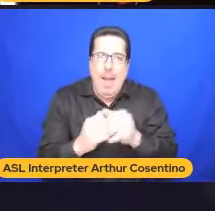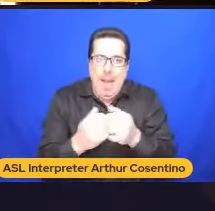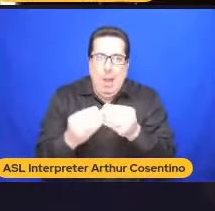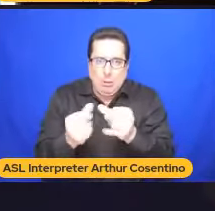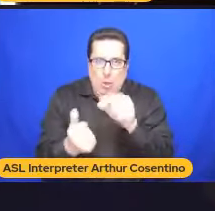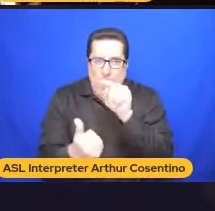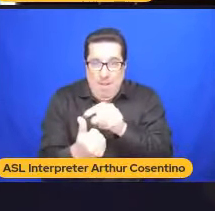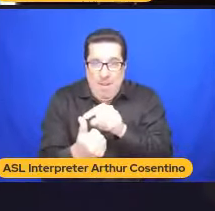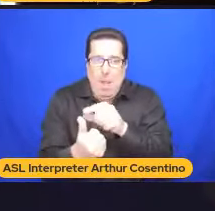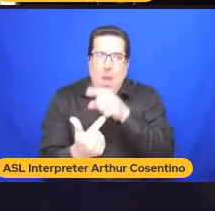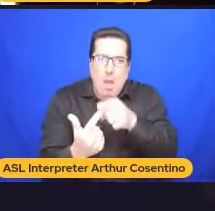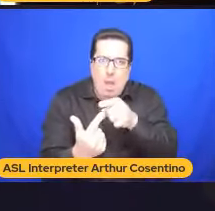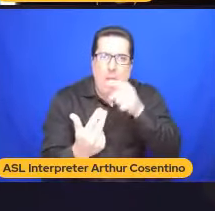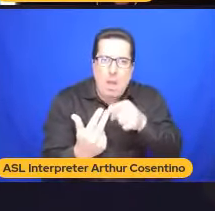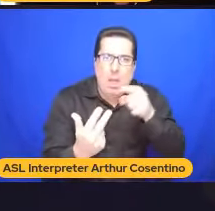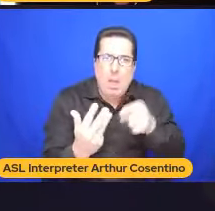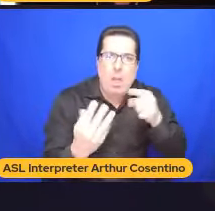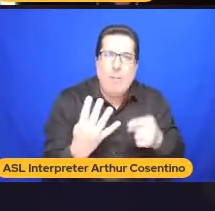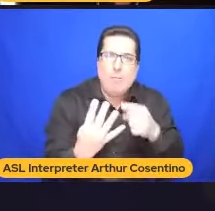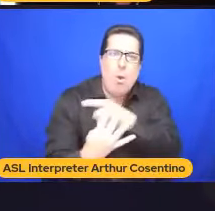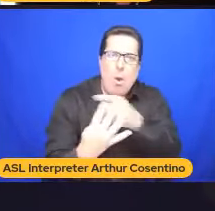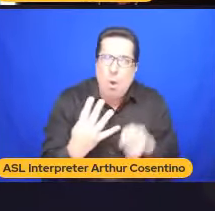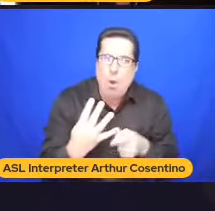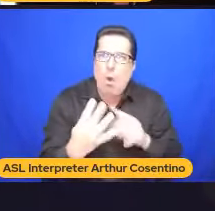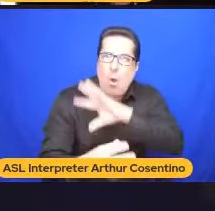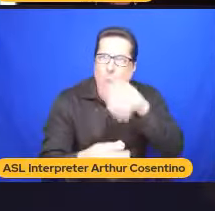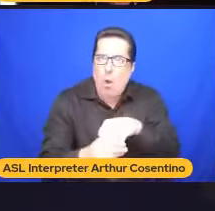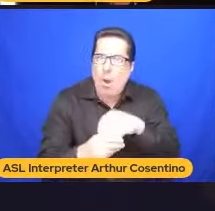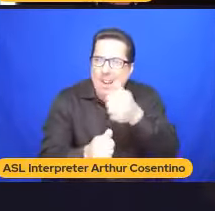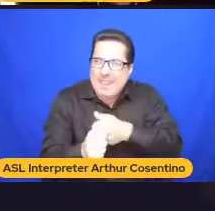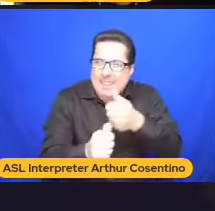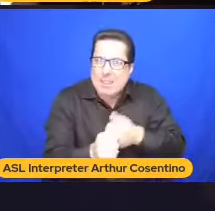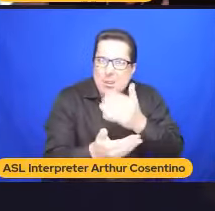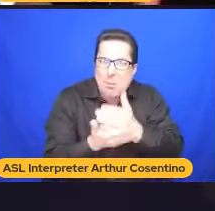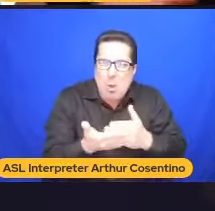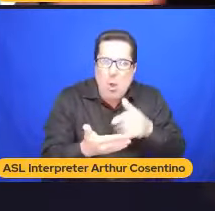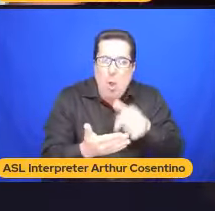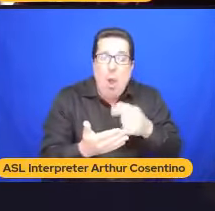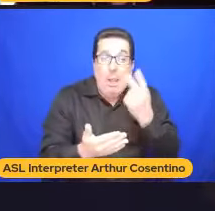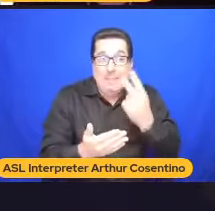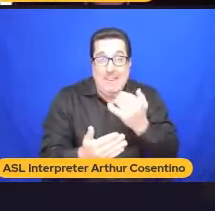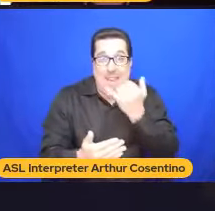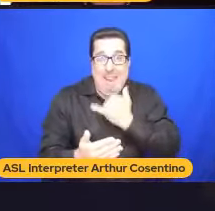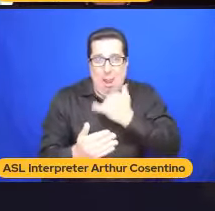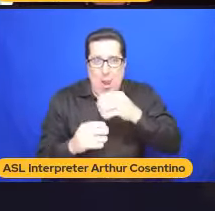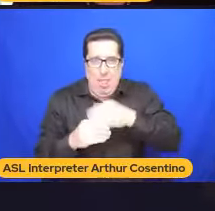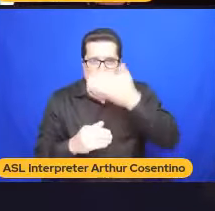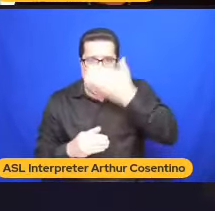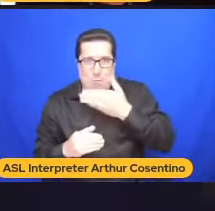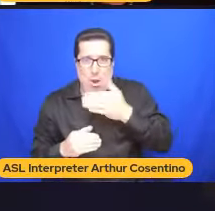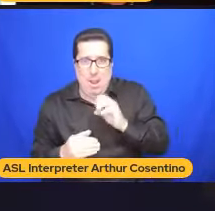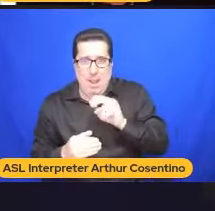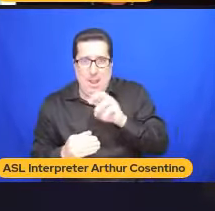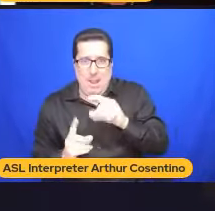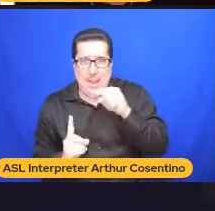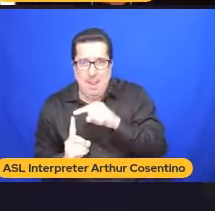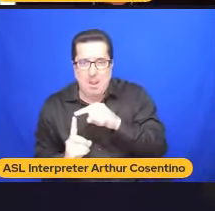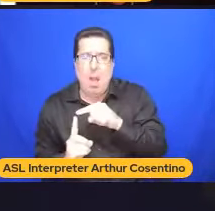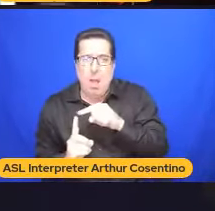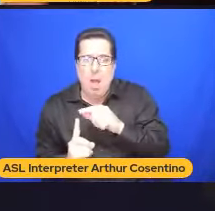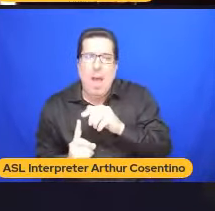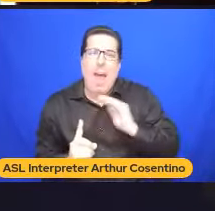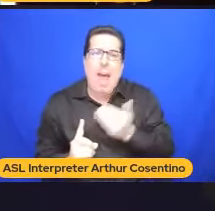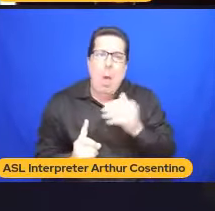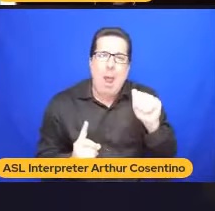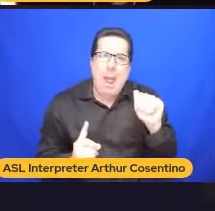I'd like to know the error rates on each component, right? When we say, hey, we're seeing errors in the front end, okay, well, are we getting them within our application